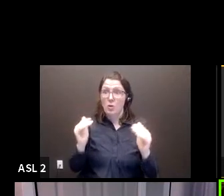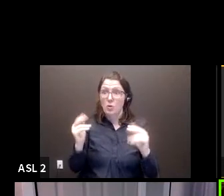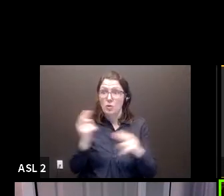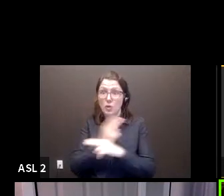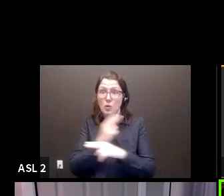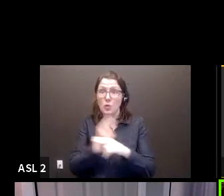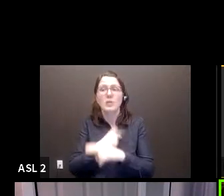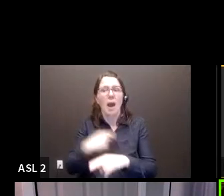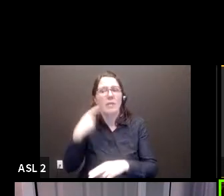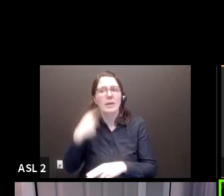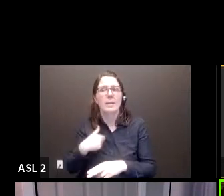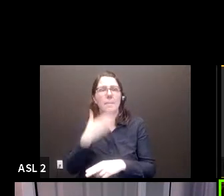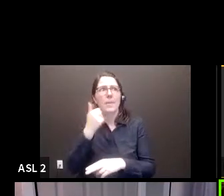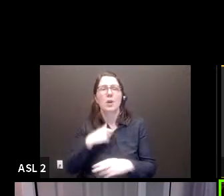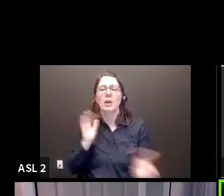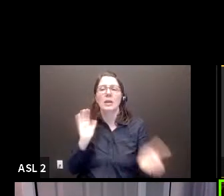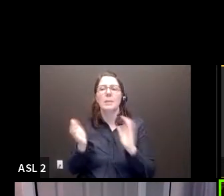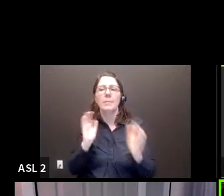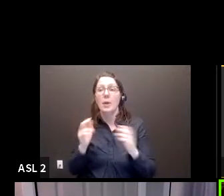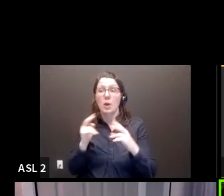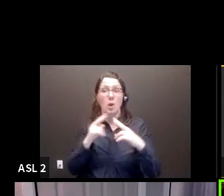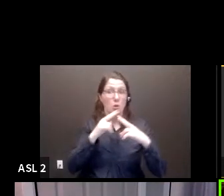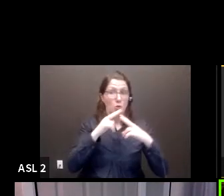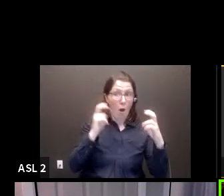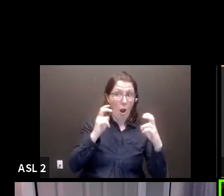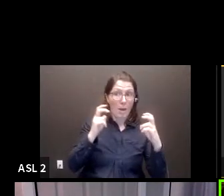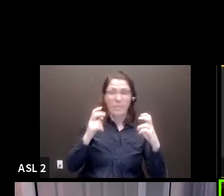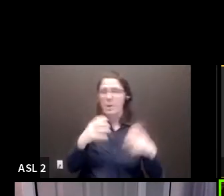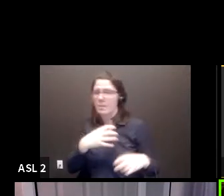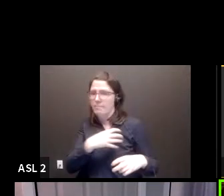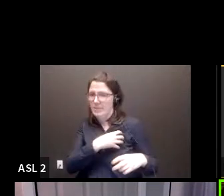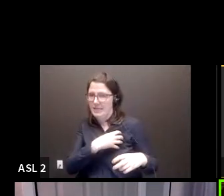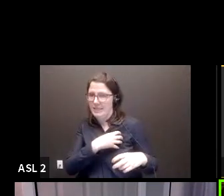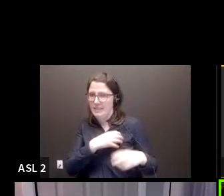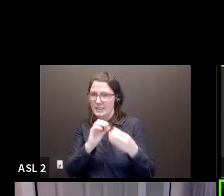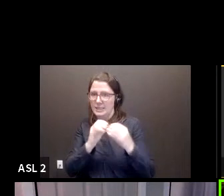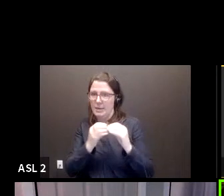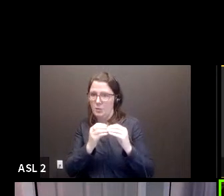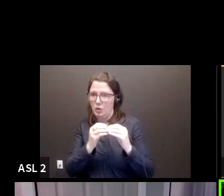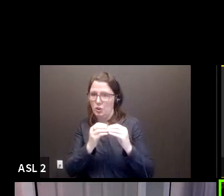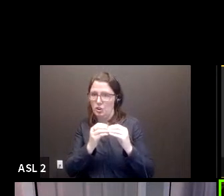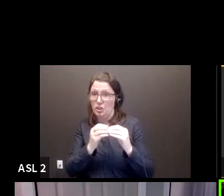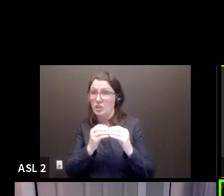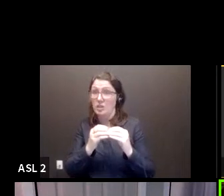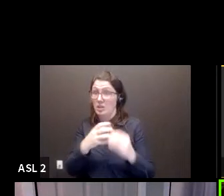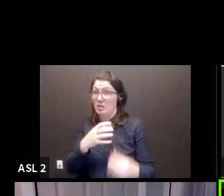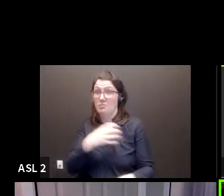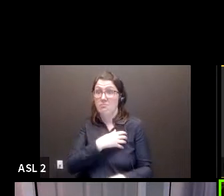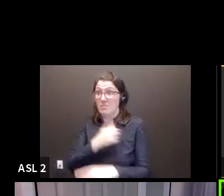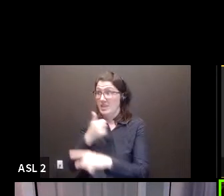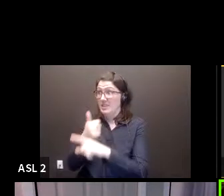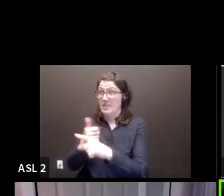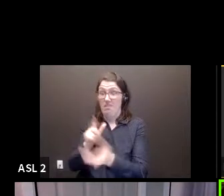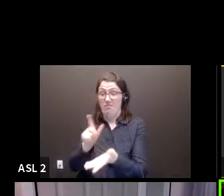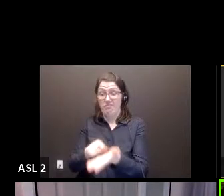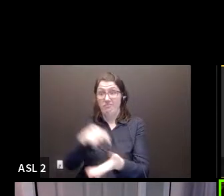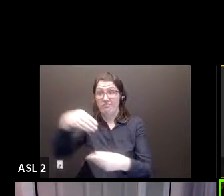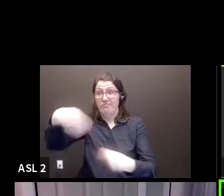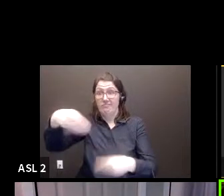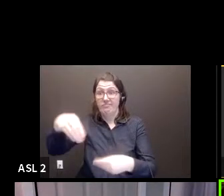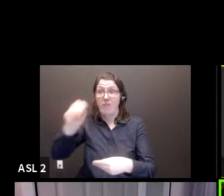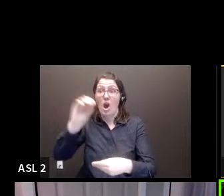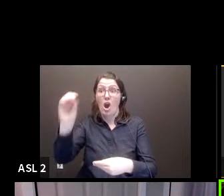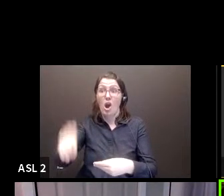themselves in their budget report put out ottawa is unique eighty percent of it is rural we should not under any